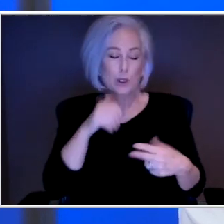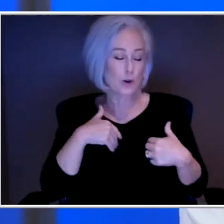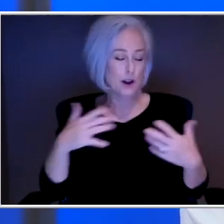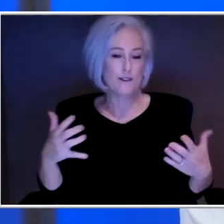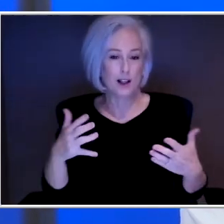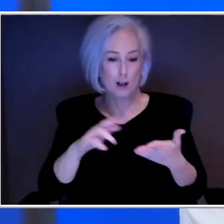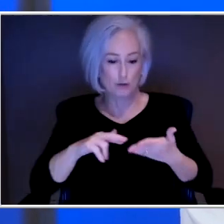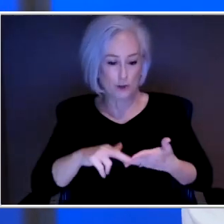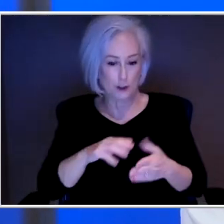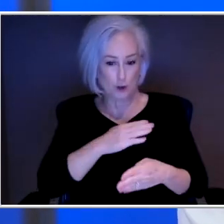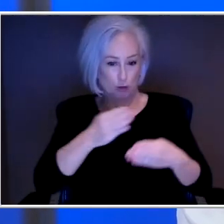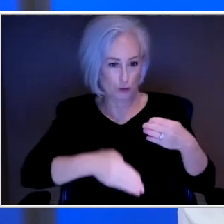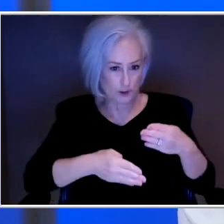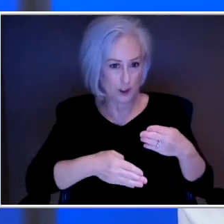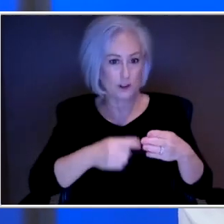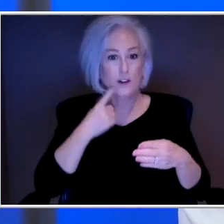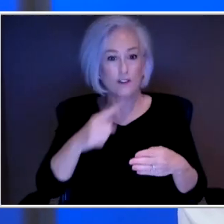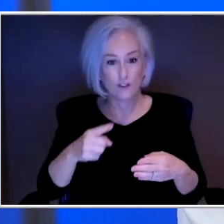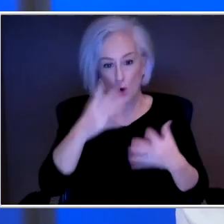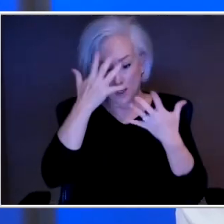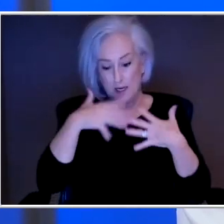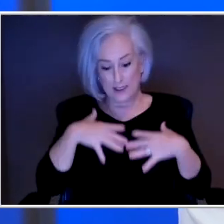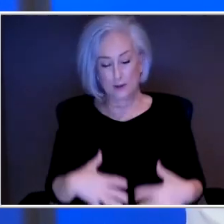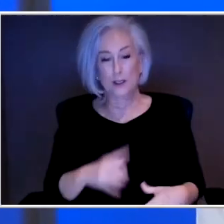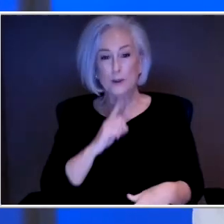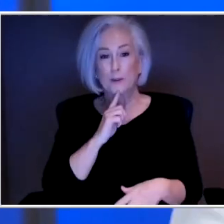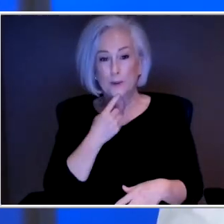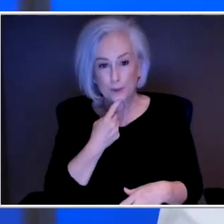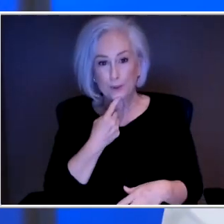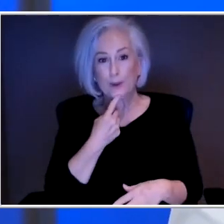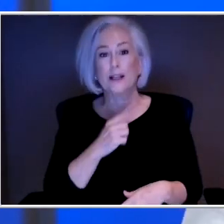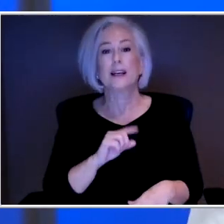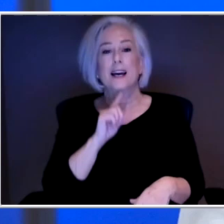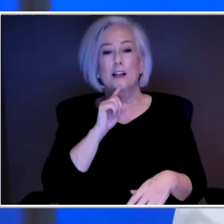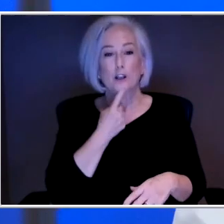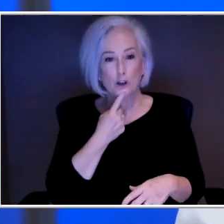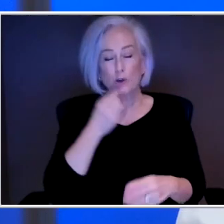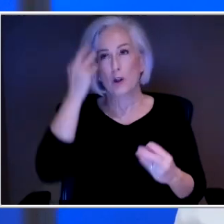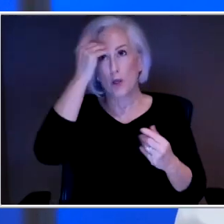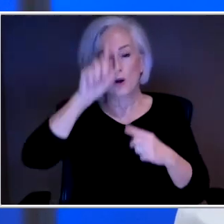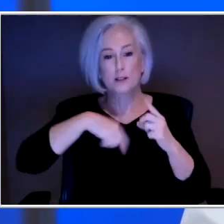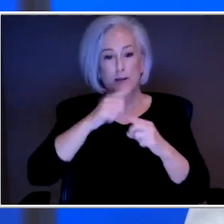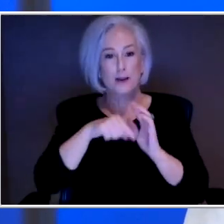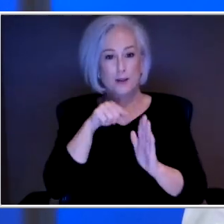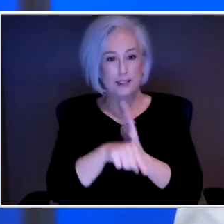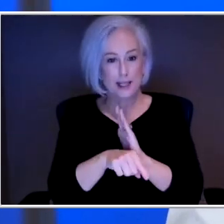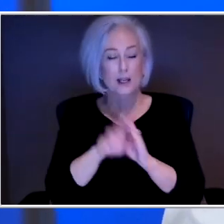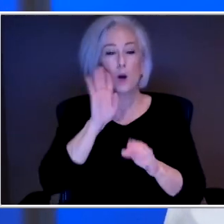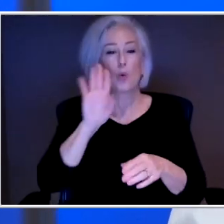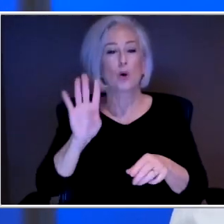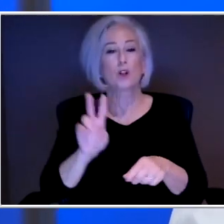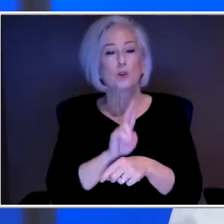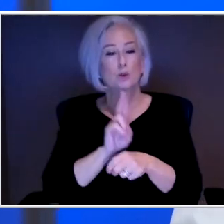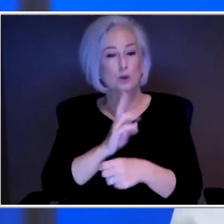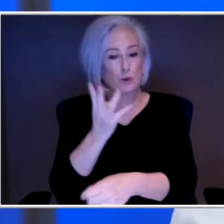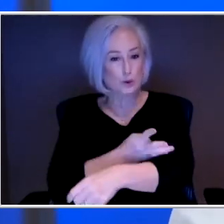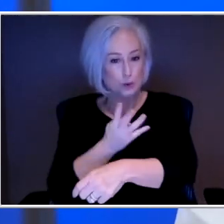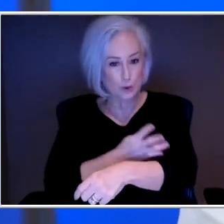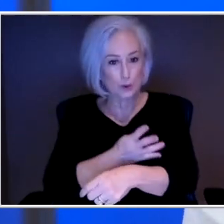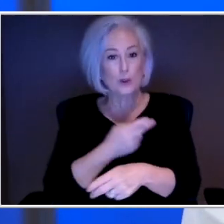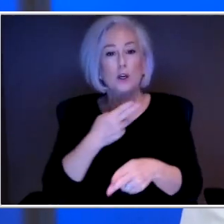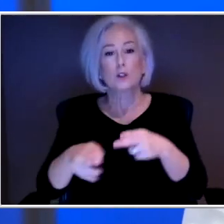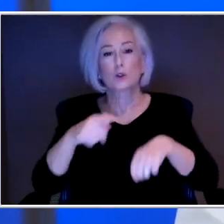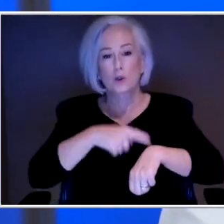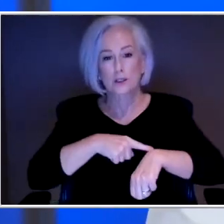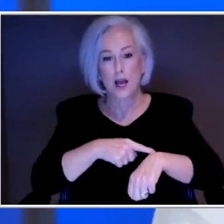have is treatment-resistant depression and acute suicidality. So acute suicidality, we use kind of infusions or short-term short-term treatments to kind of abort that suicidal episode,